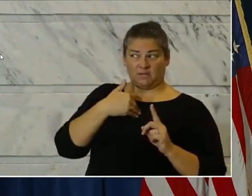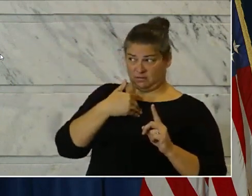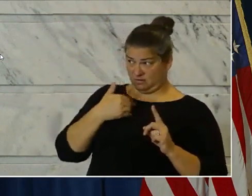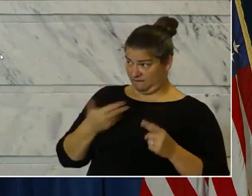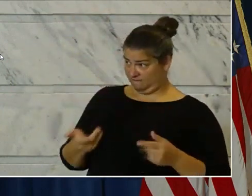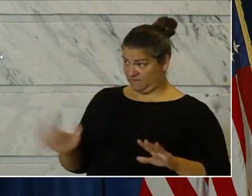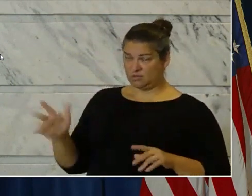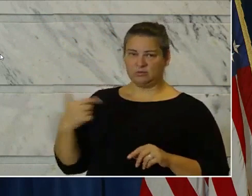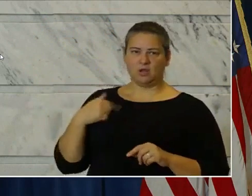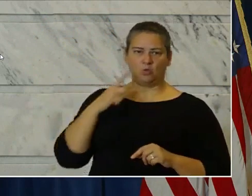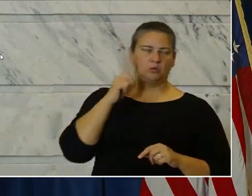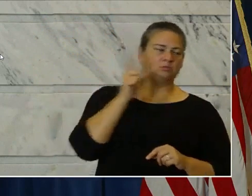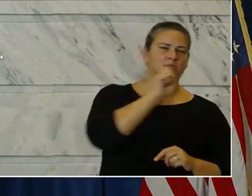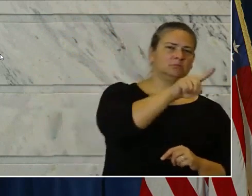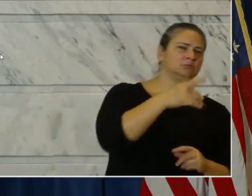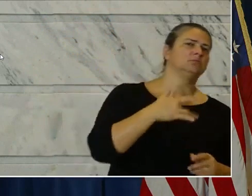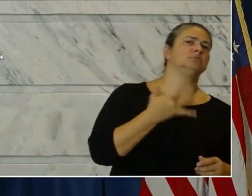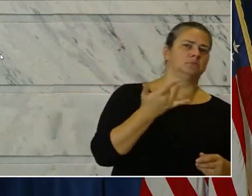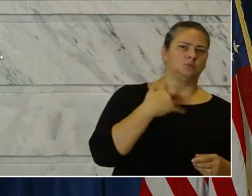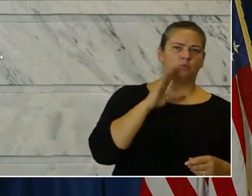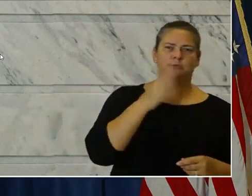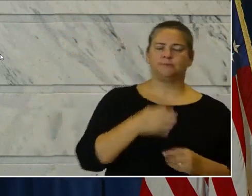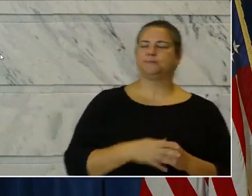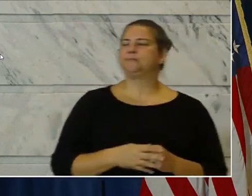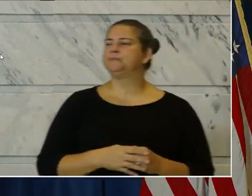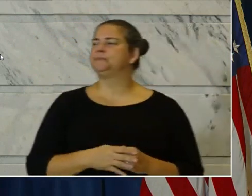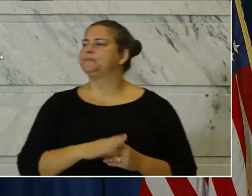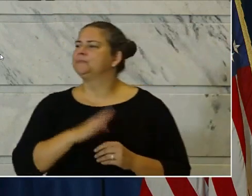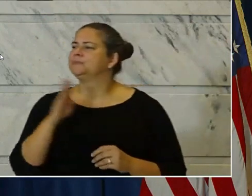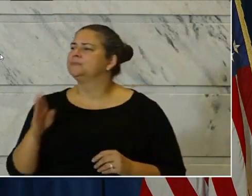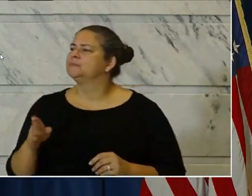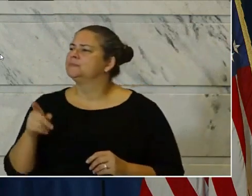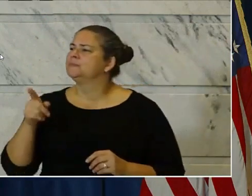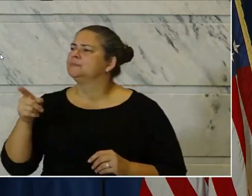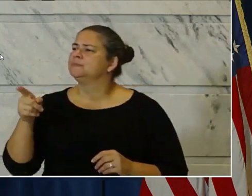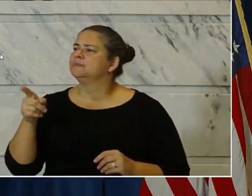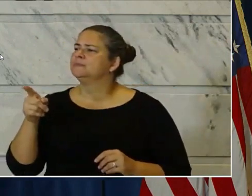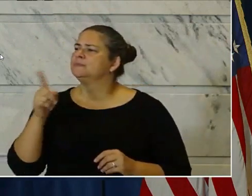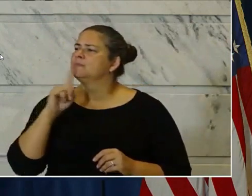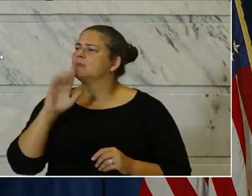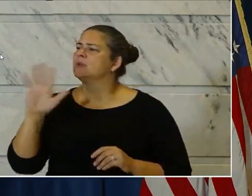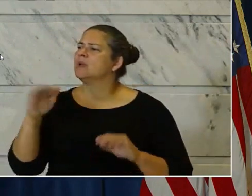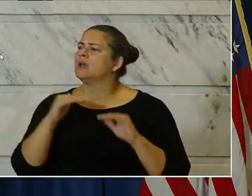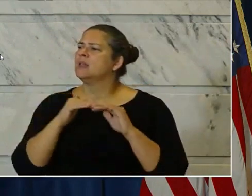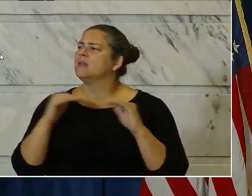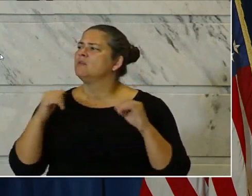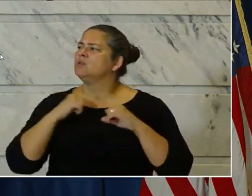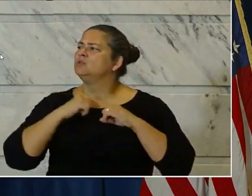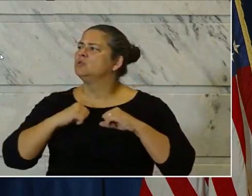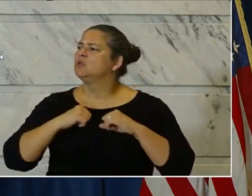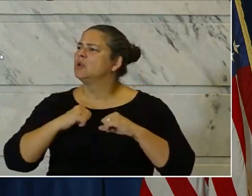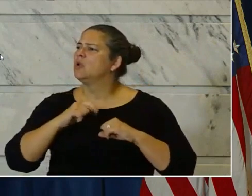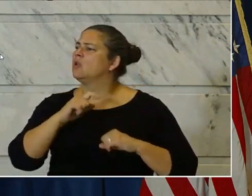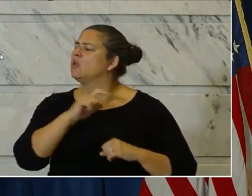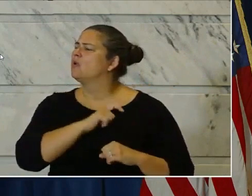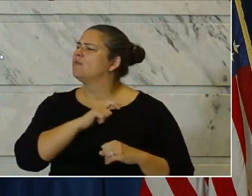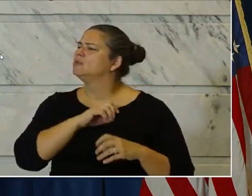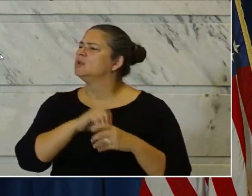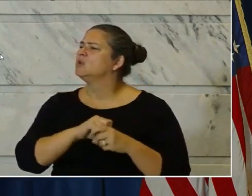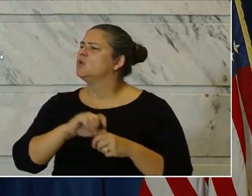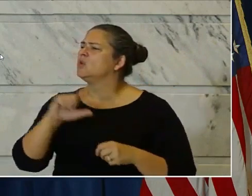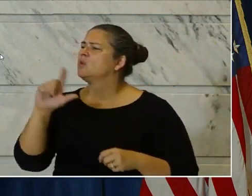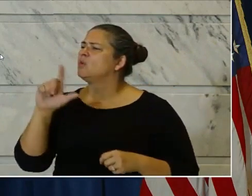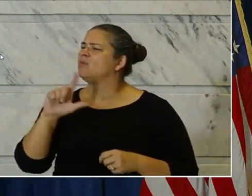done here. Joe? Do you think that the level of security and law enforcement in Louisville over the past 5 days